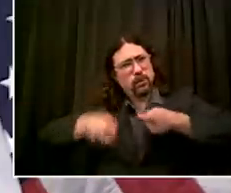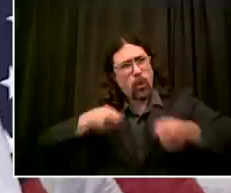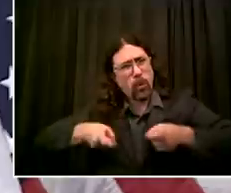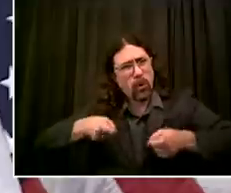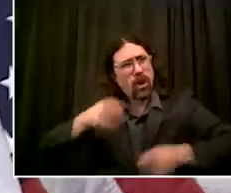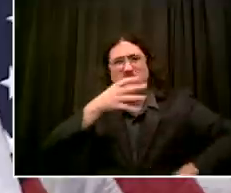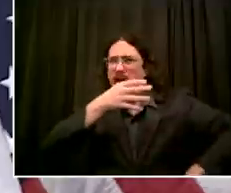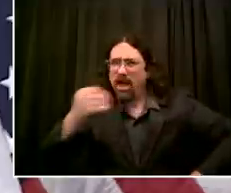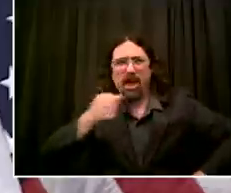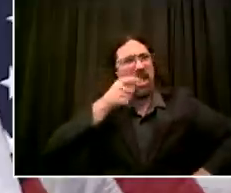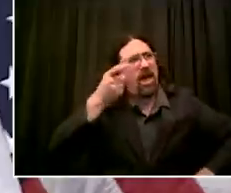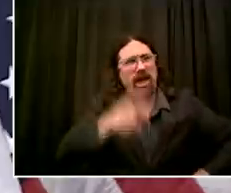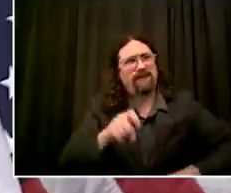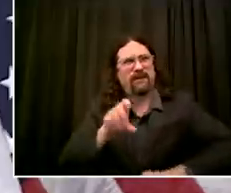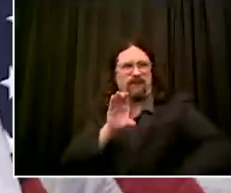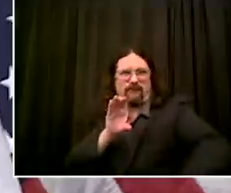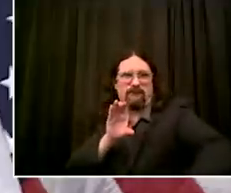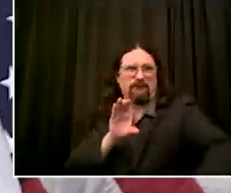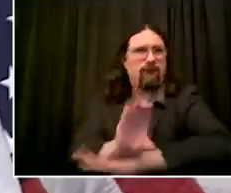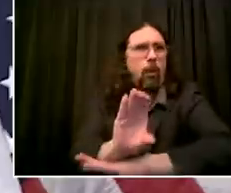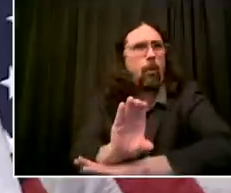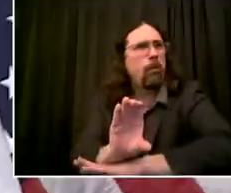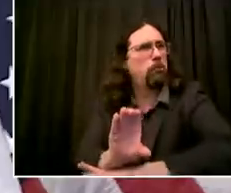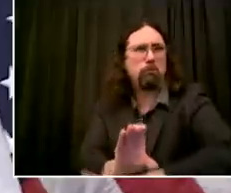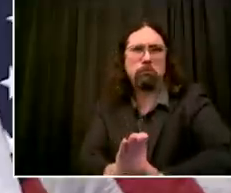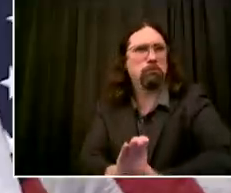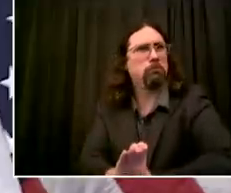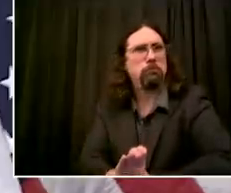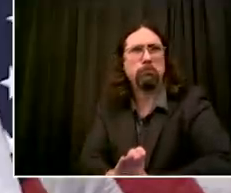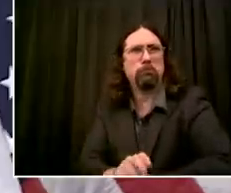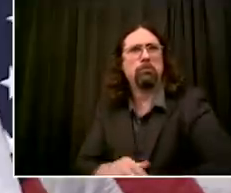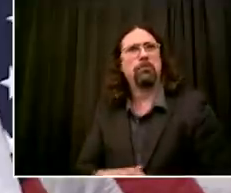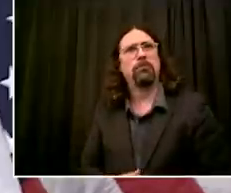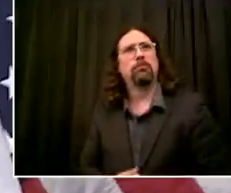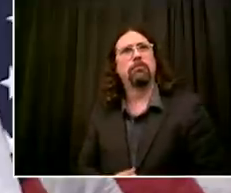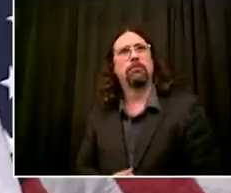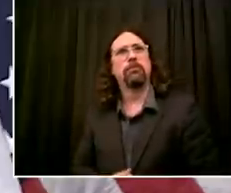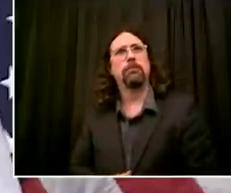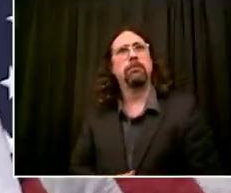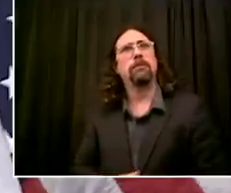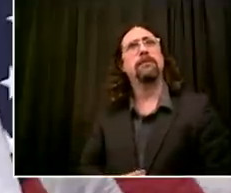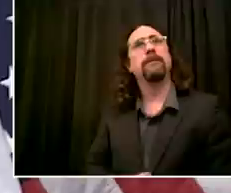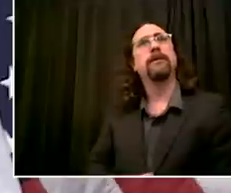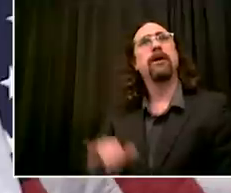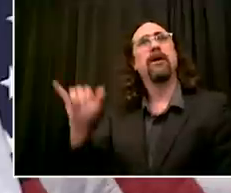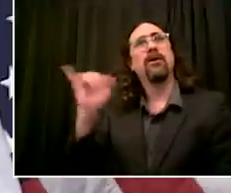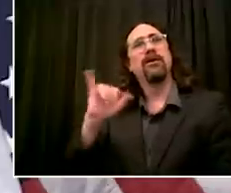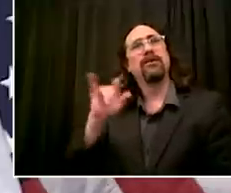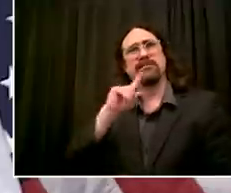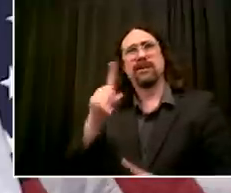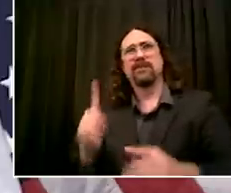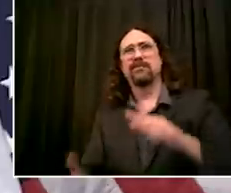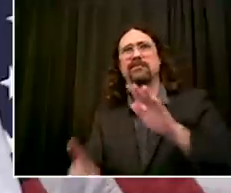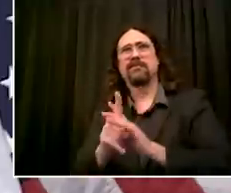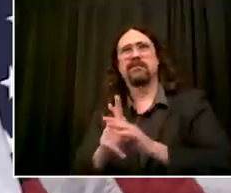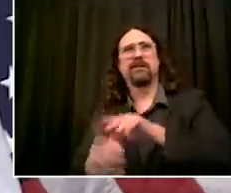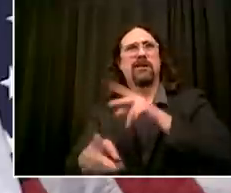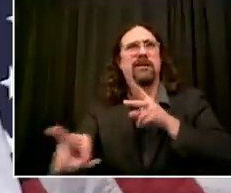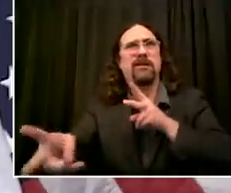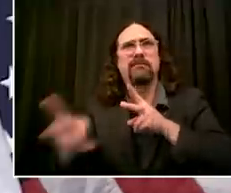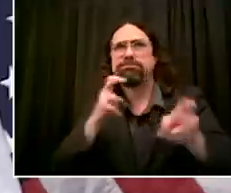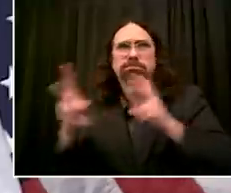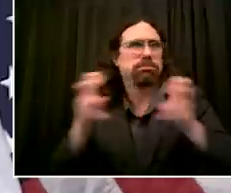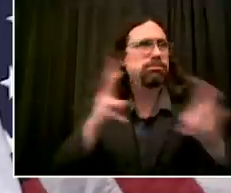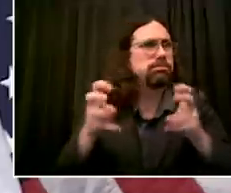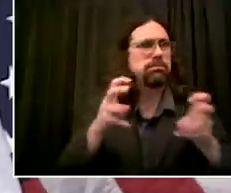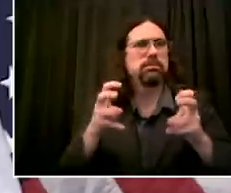that would work without forgetting about everything I said previously. We were not going to miss the fact that we still had to keep a